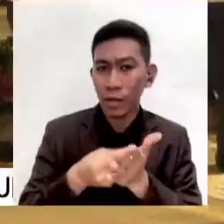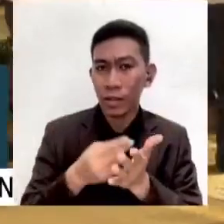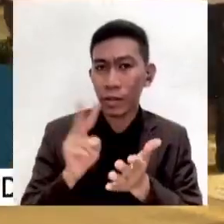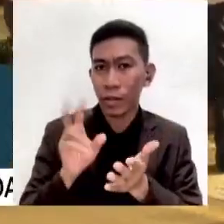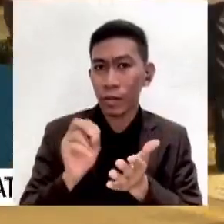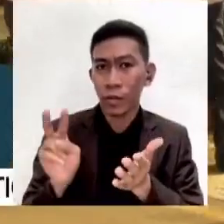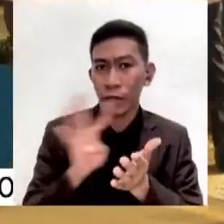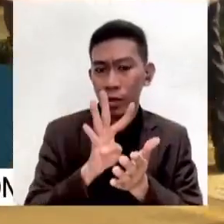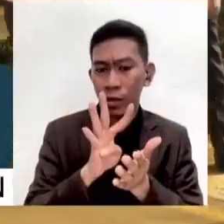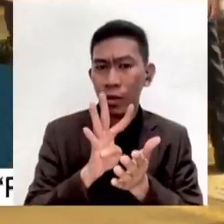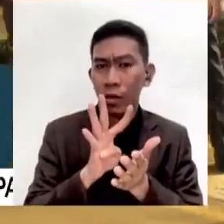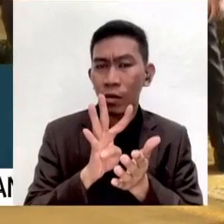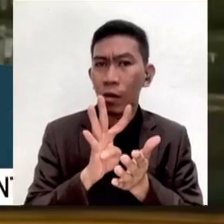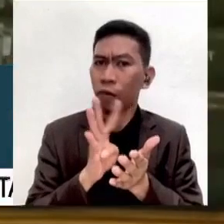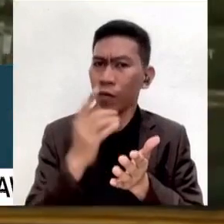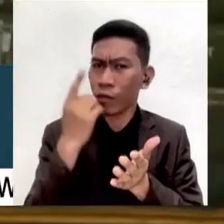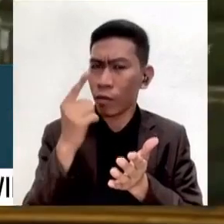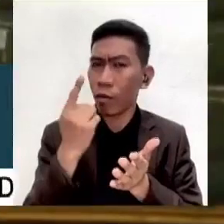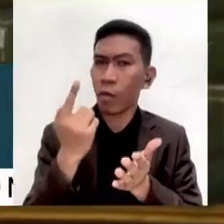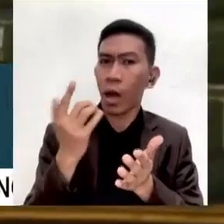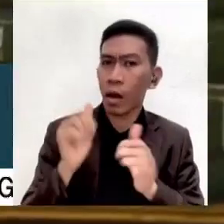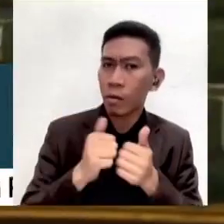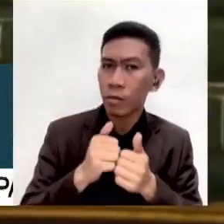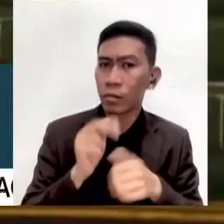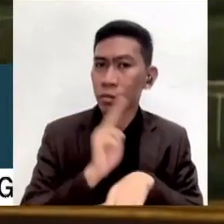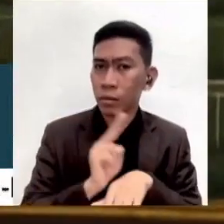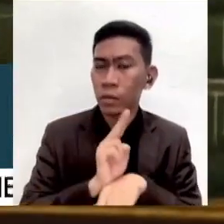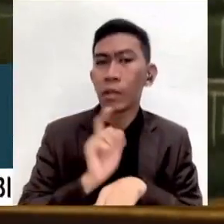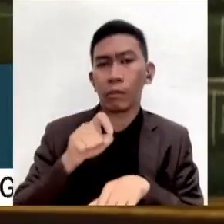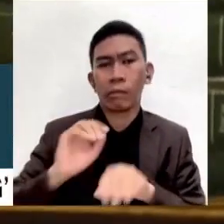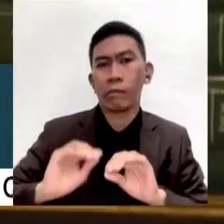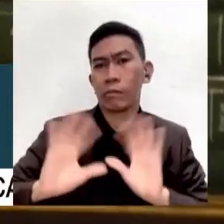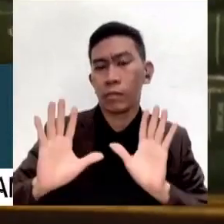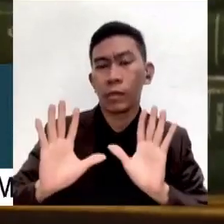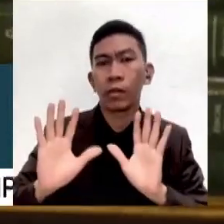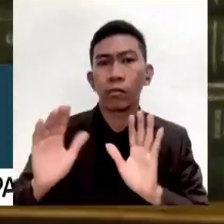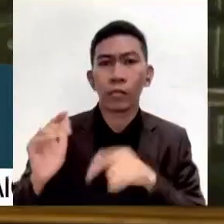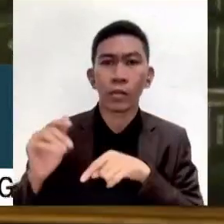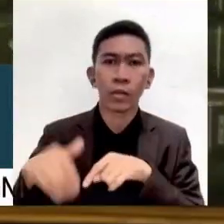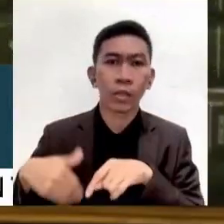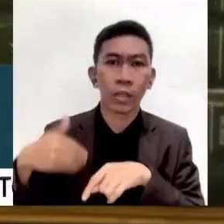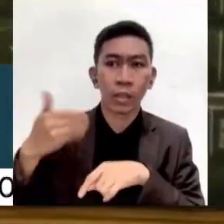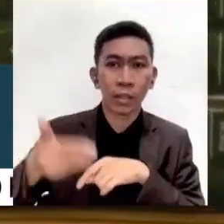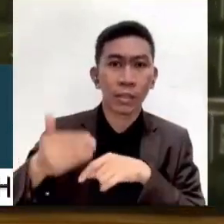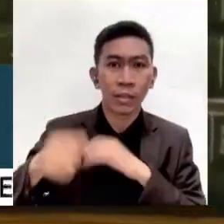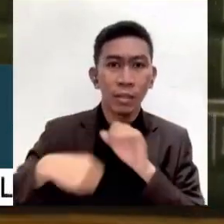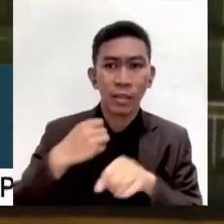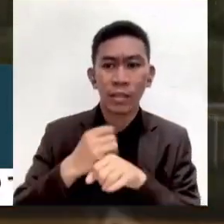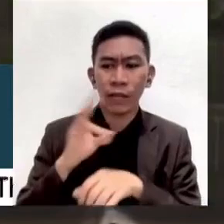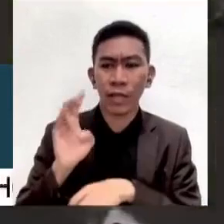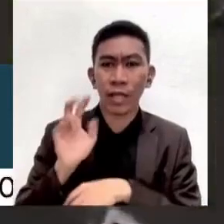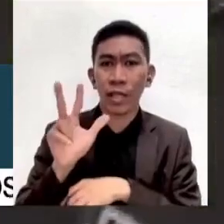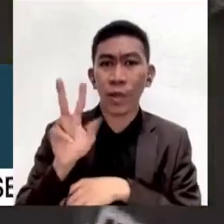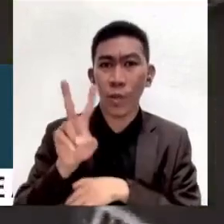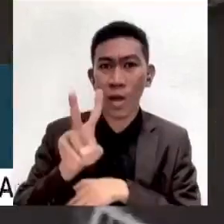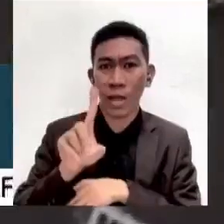be used. The unprogrammed funds in next year's budget reached 731 billion pesos after